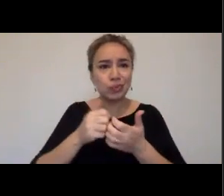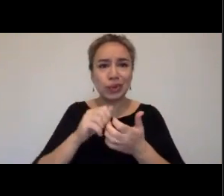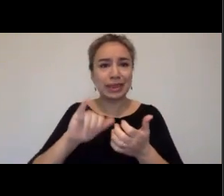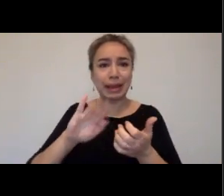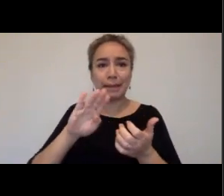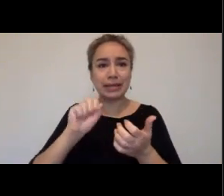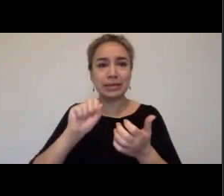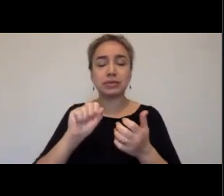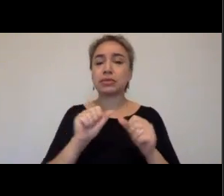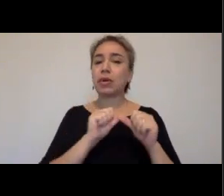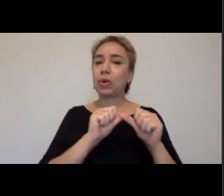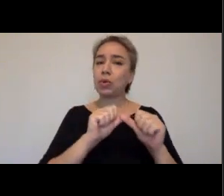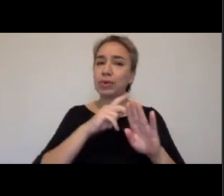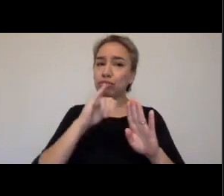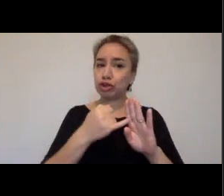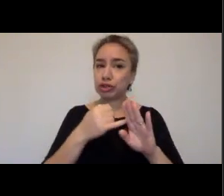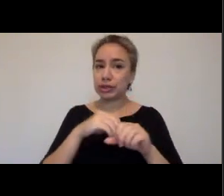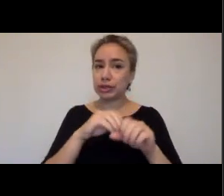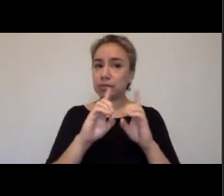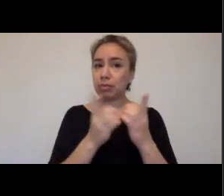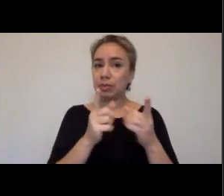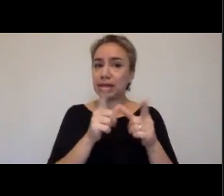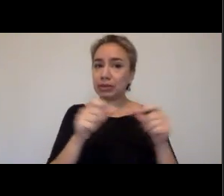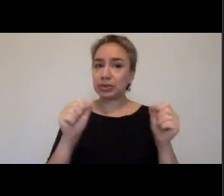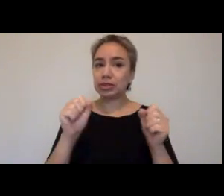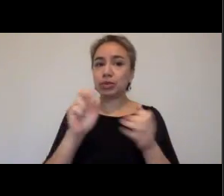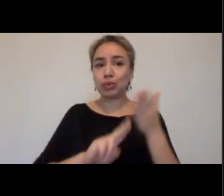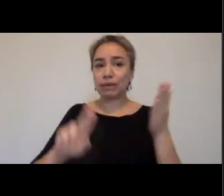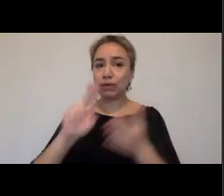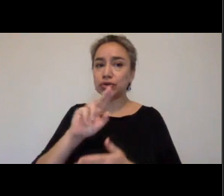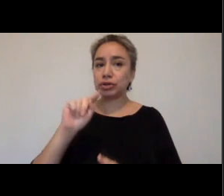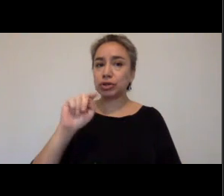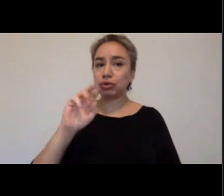at the Department of Linguistics at the University of Toronto.